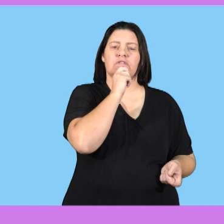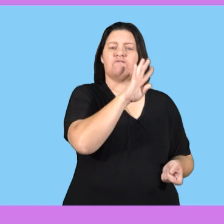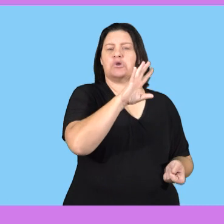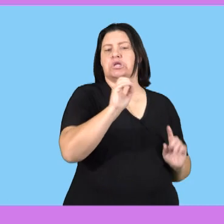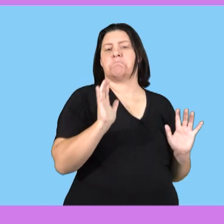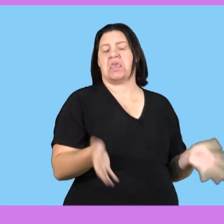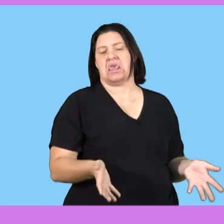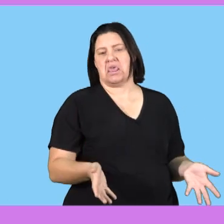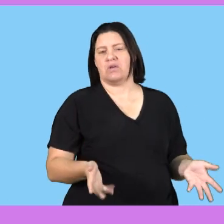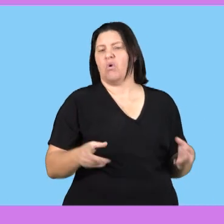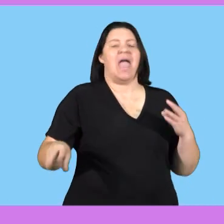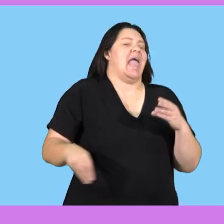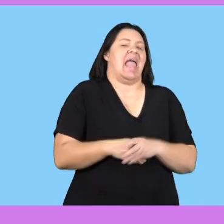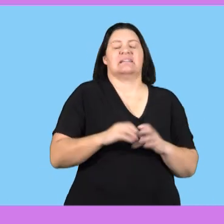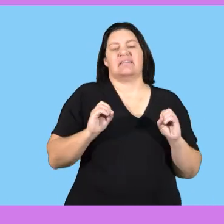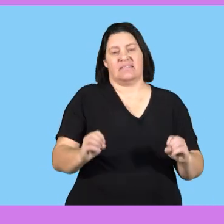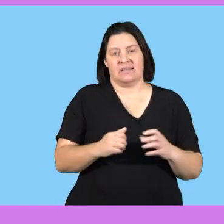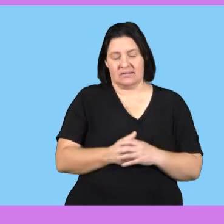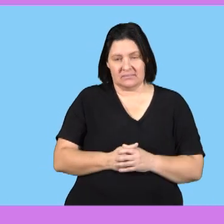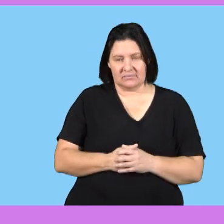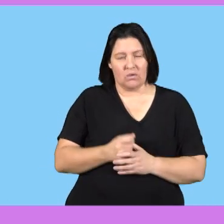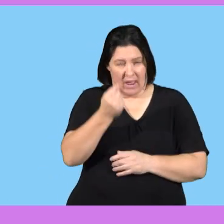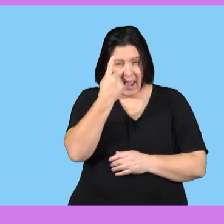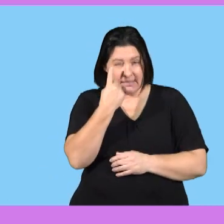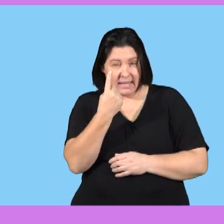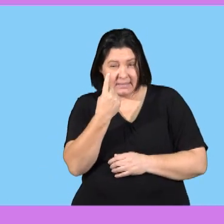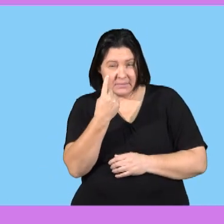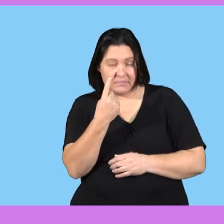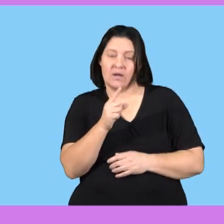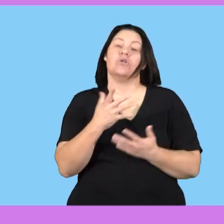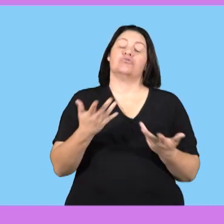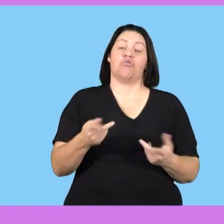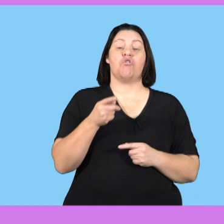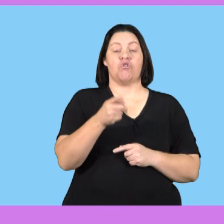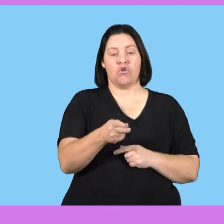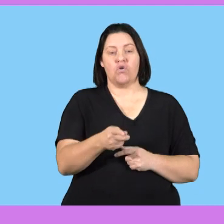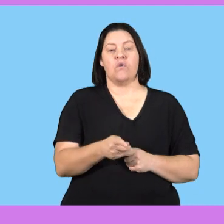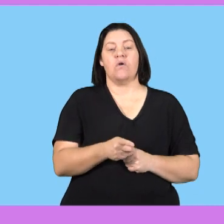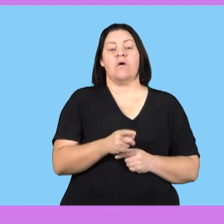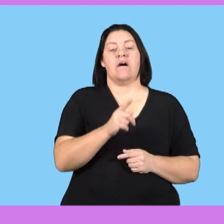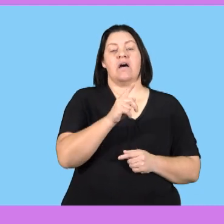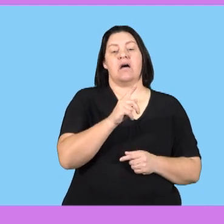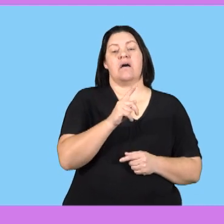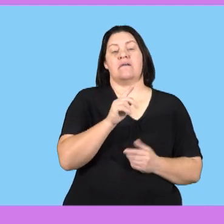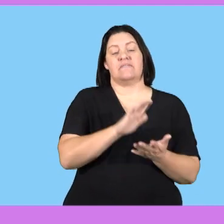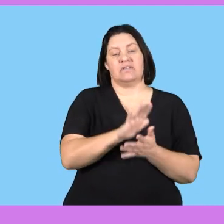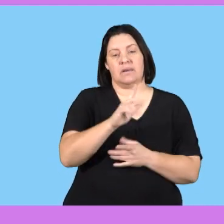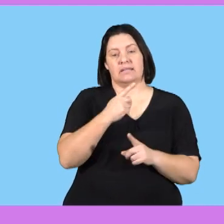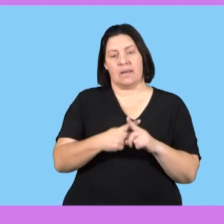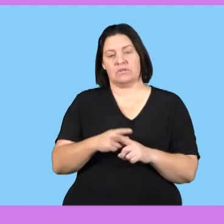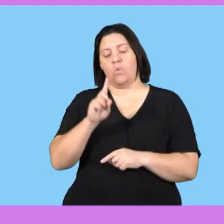sent approximately 40 SMSs. Okay, so I hope that makes sense. So let's take then 15 multiplied